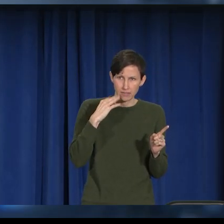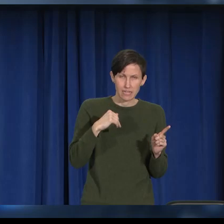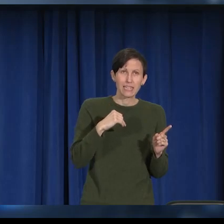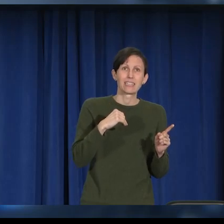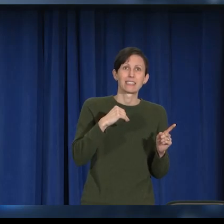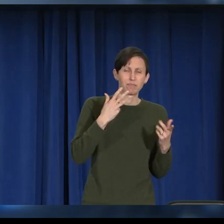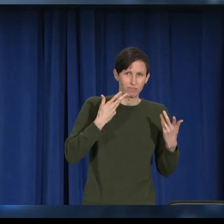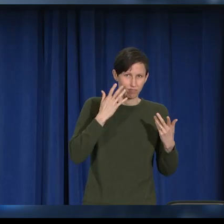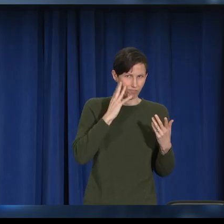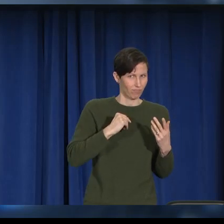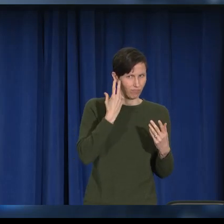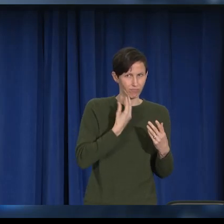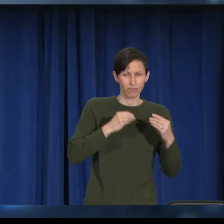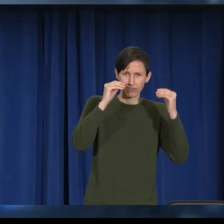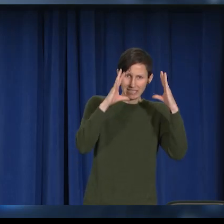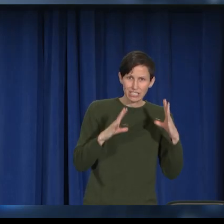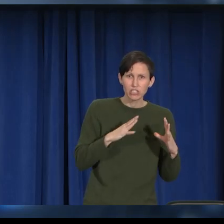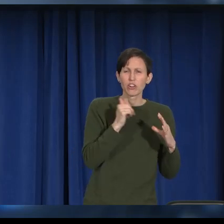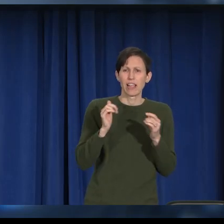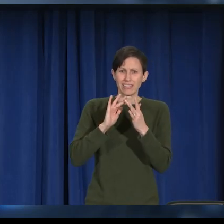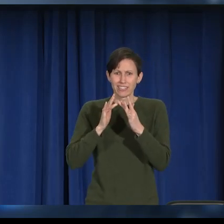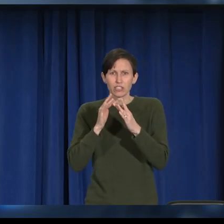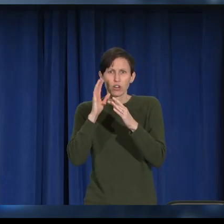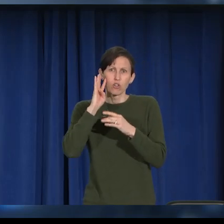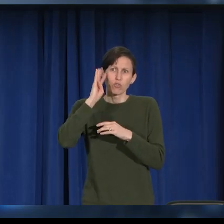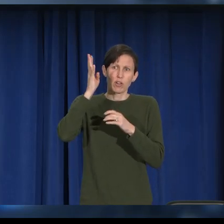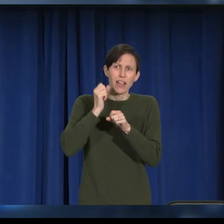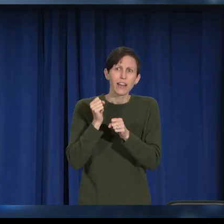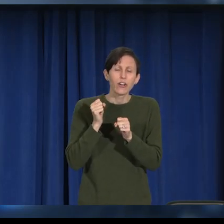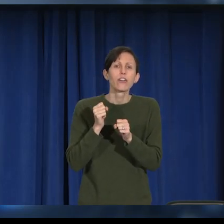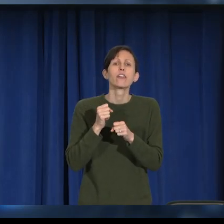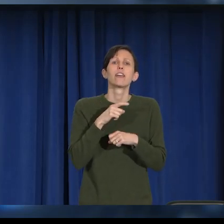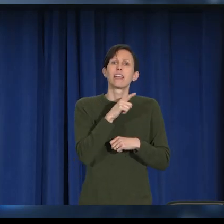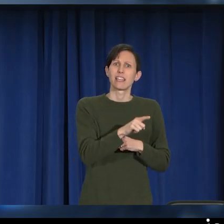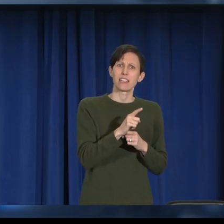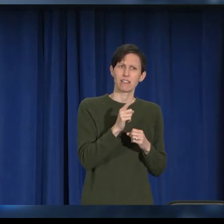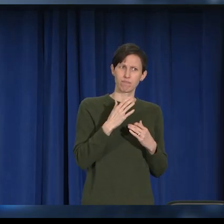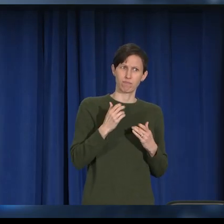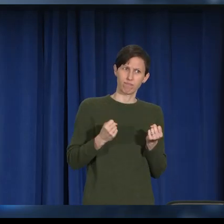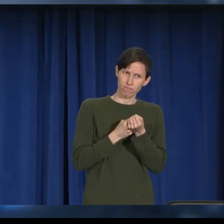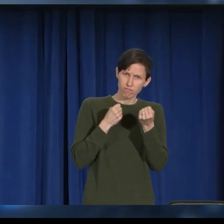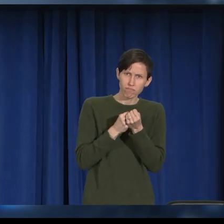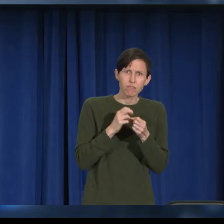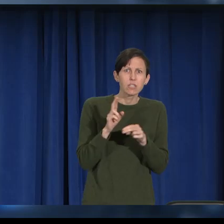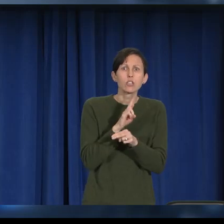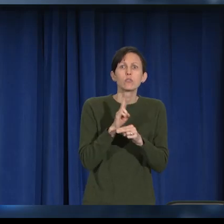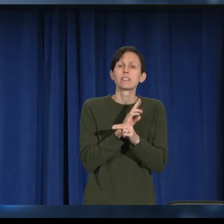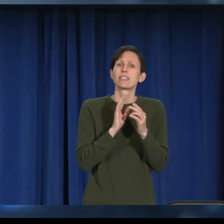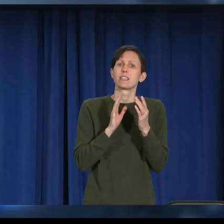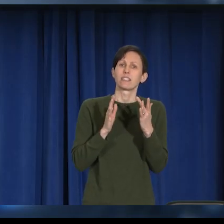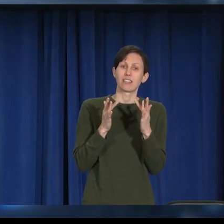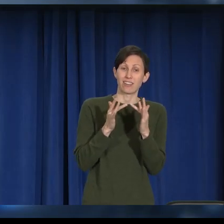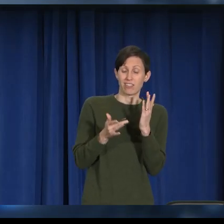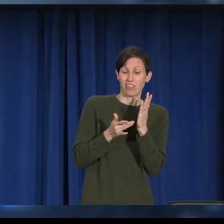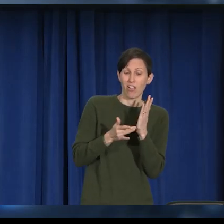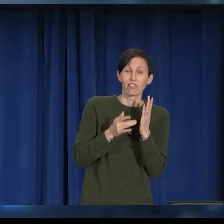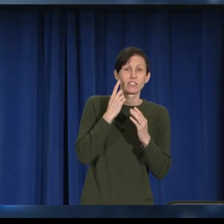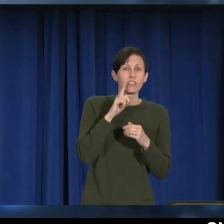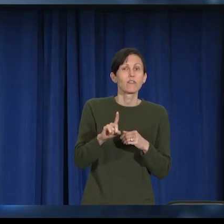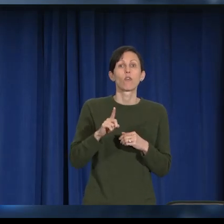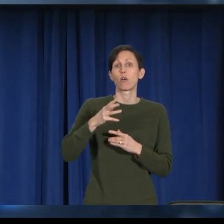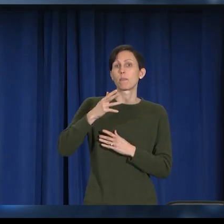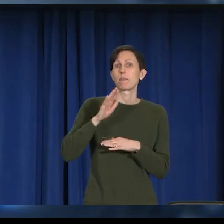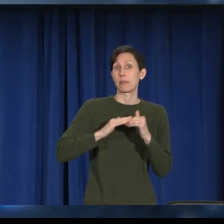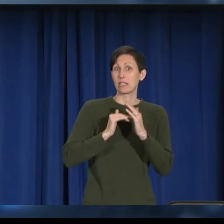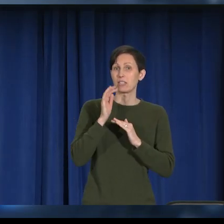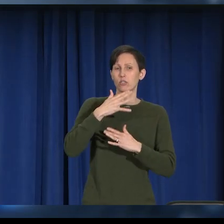teacher in research and digital creator who is an advocate for utilizing technology to support social capacity building. Some